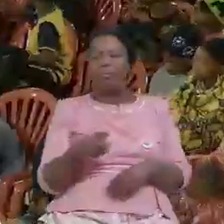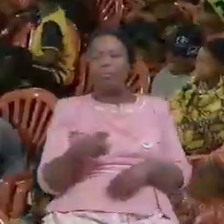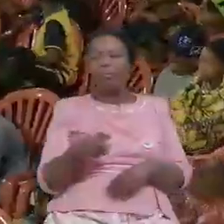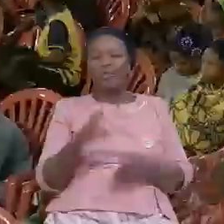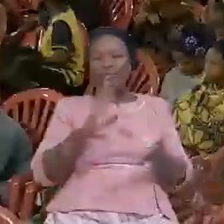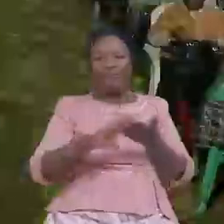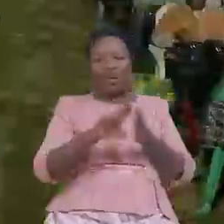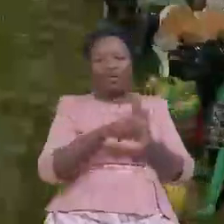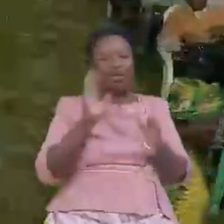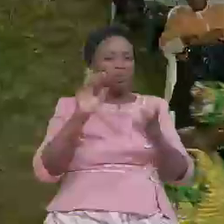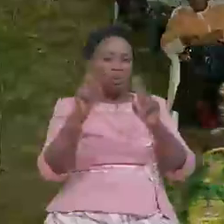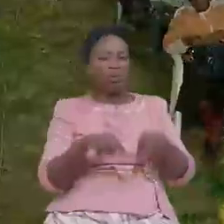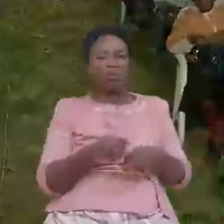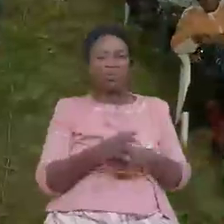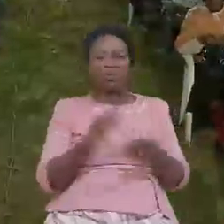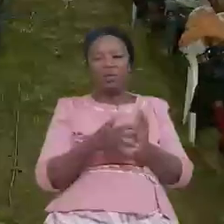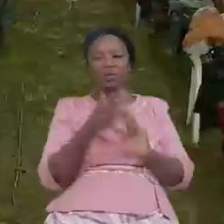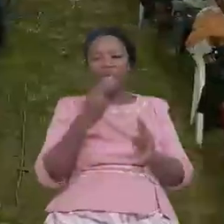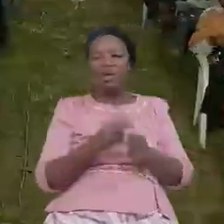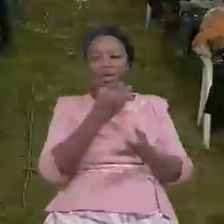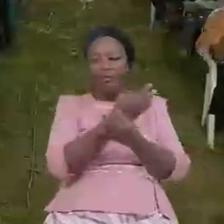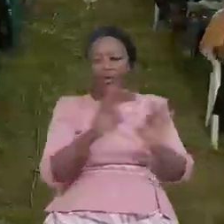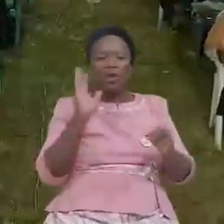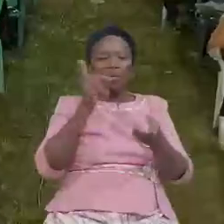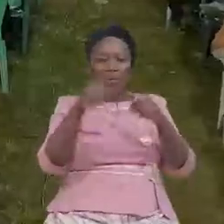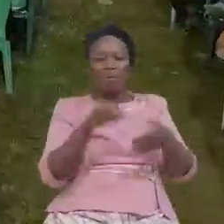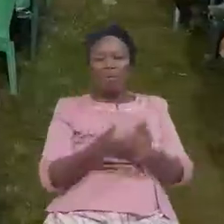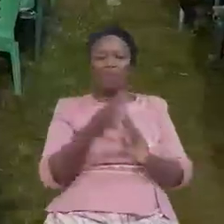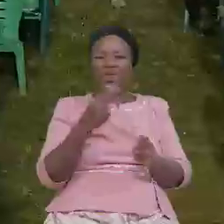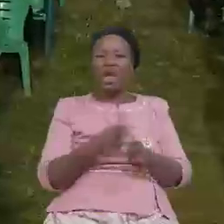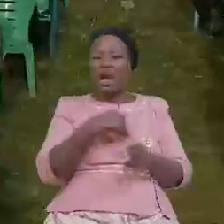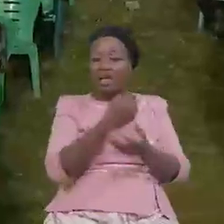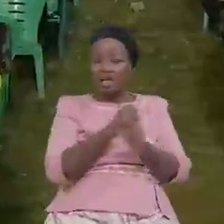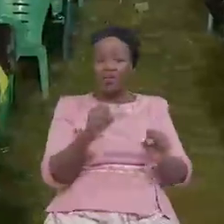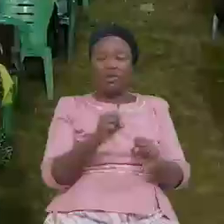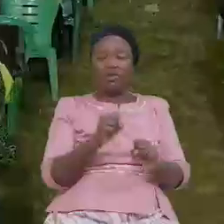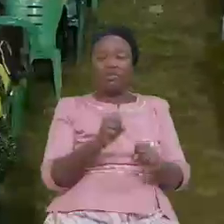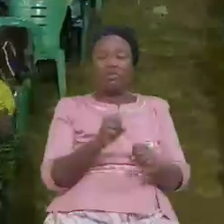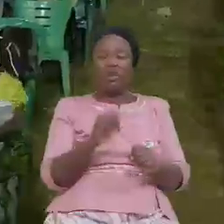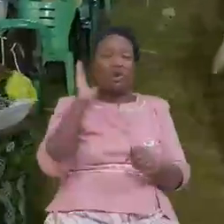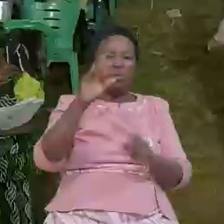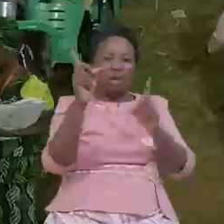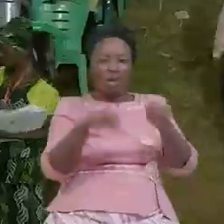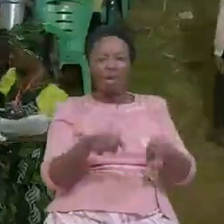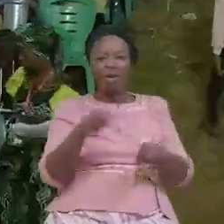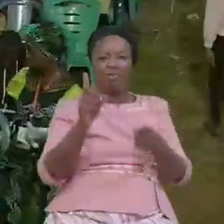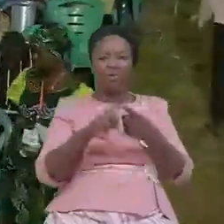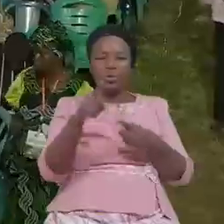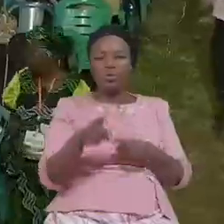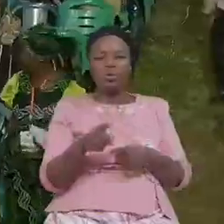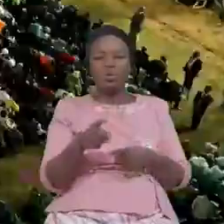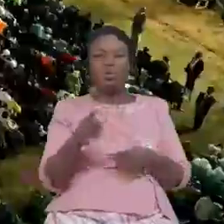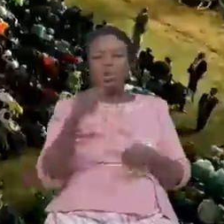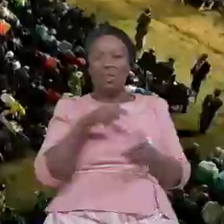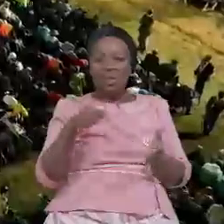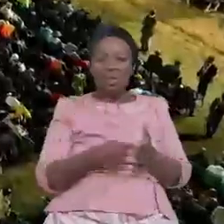will come, freedom will come, and salvation will come to you this very